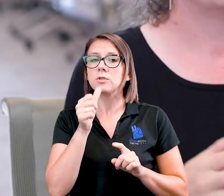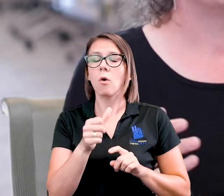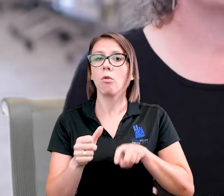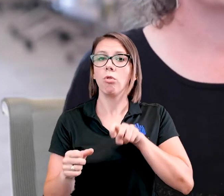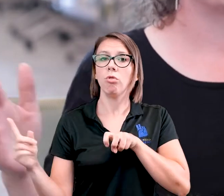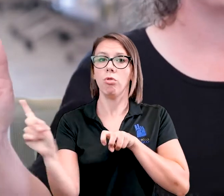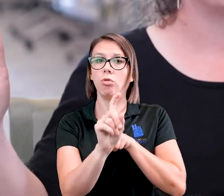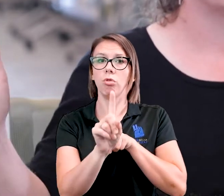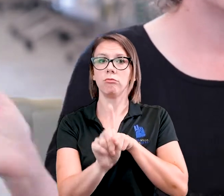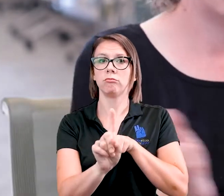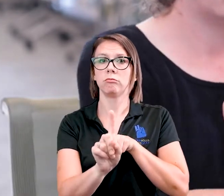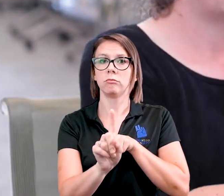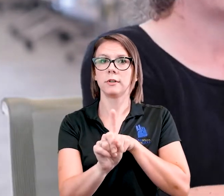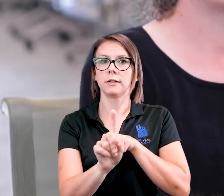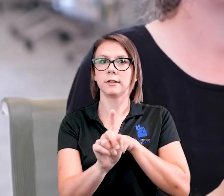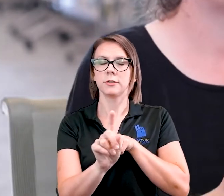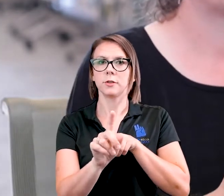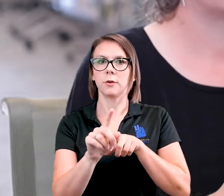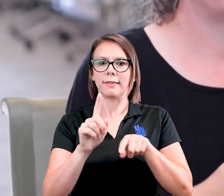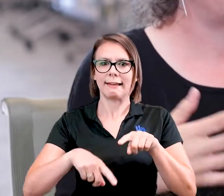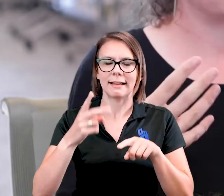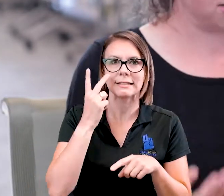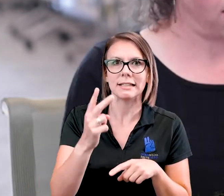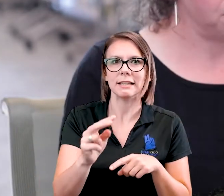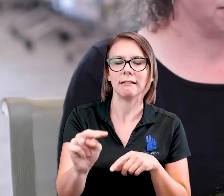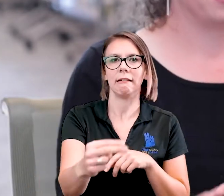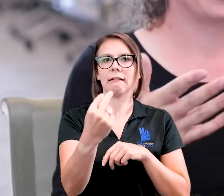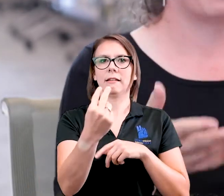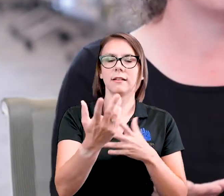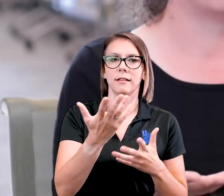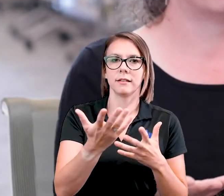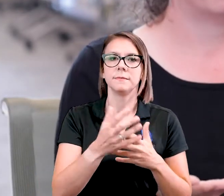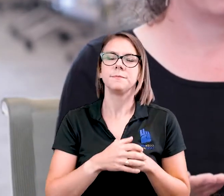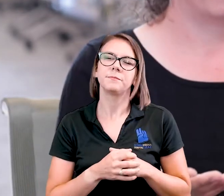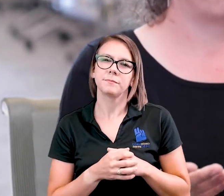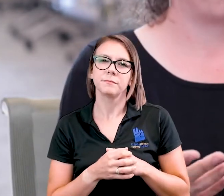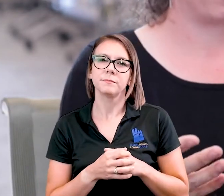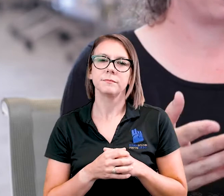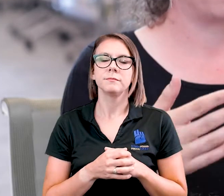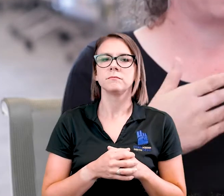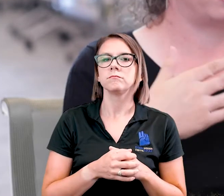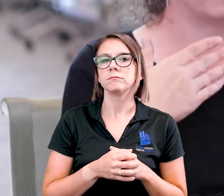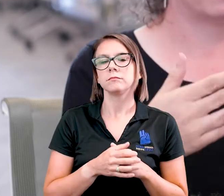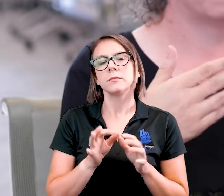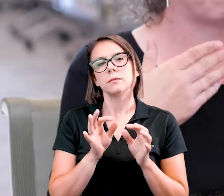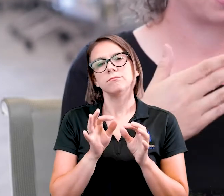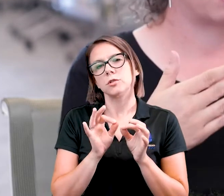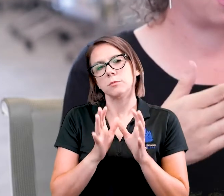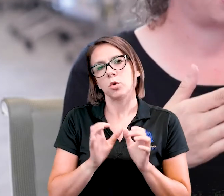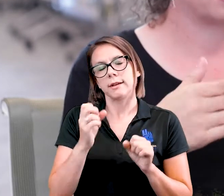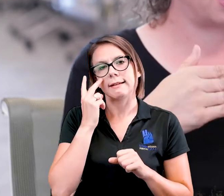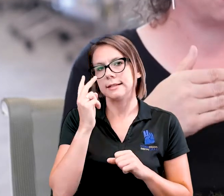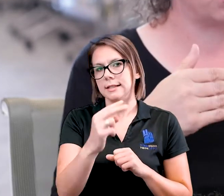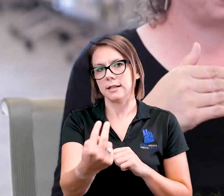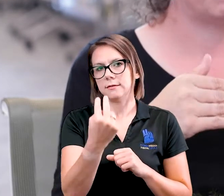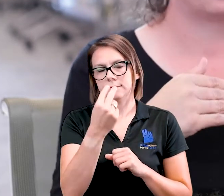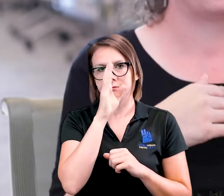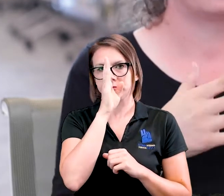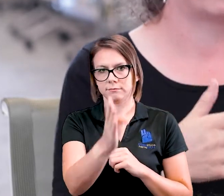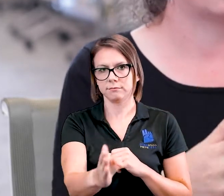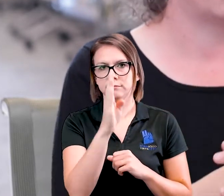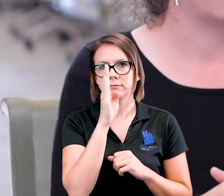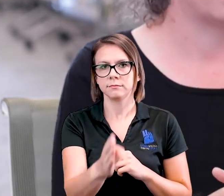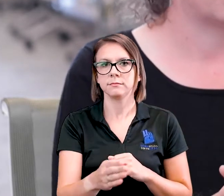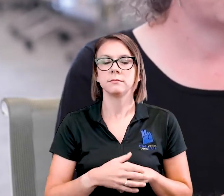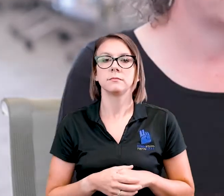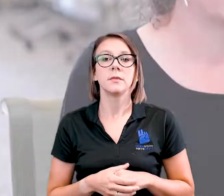interpreter, but to just quickly move past the interpreter and not stop in the middle of where that line, the eyesight would be between the